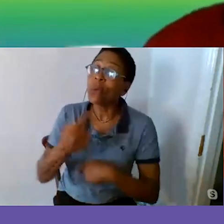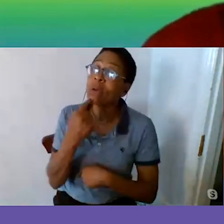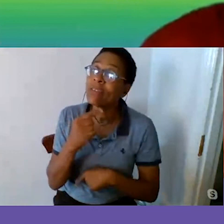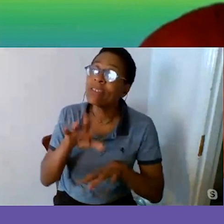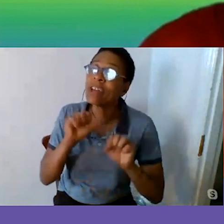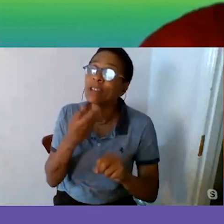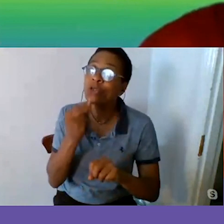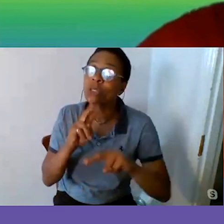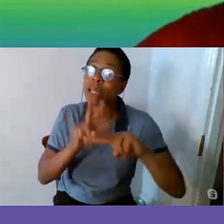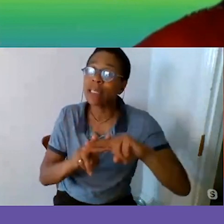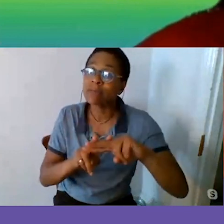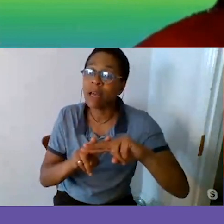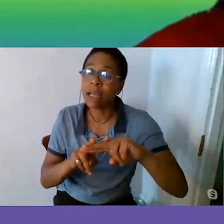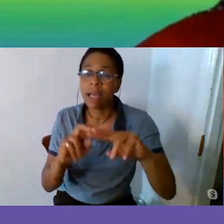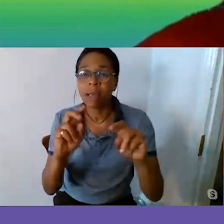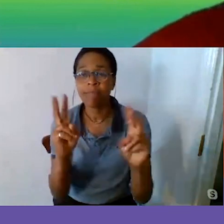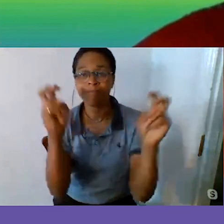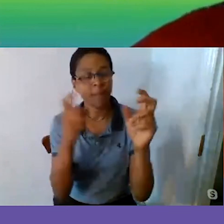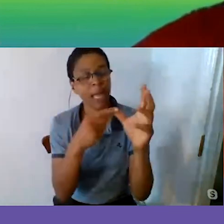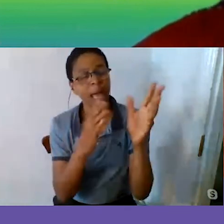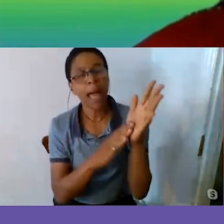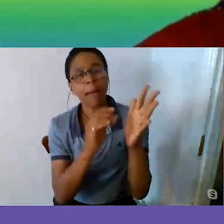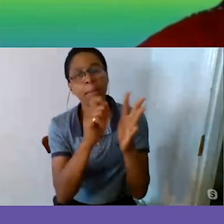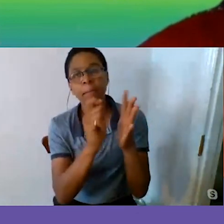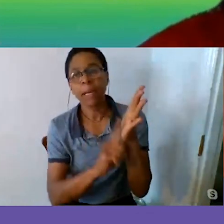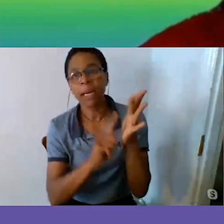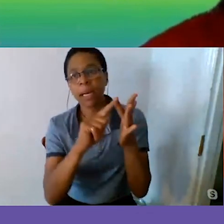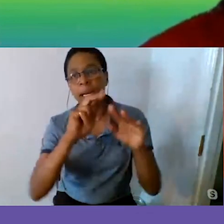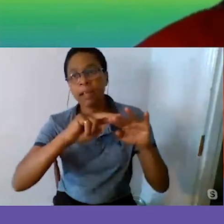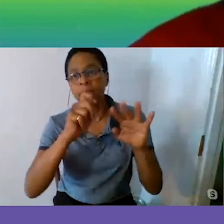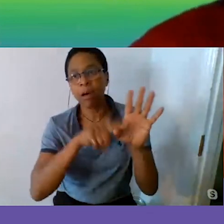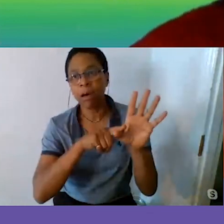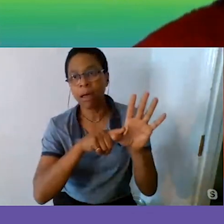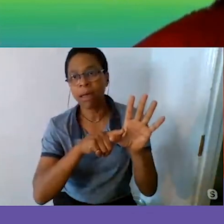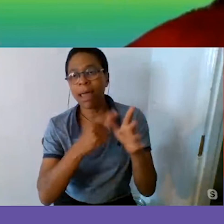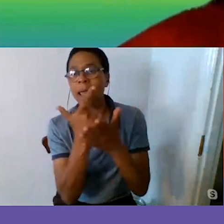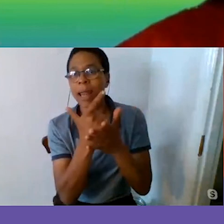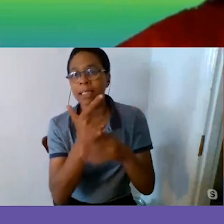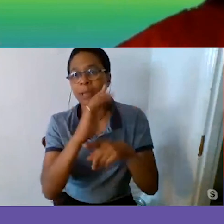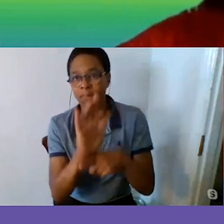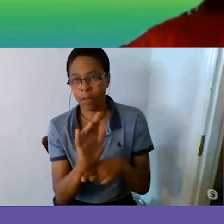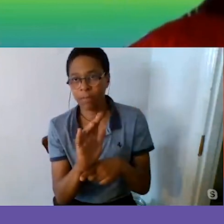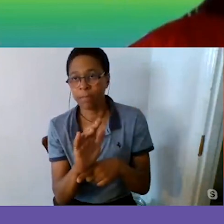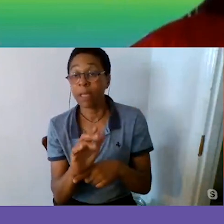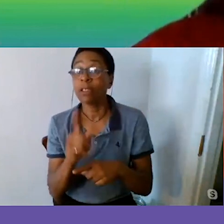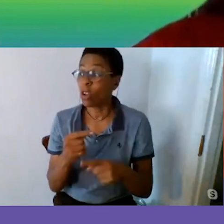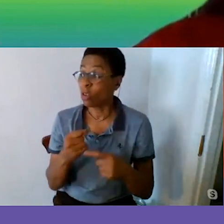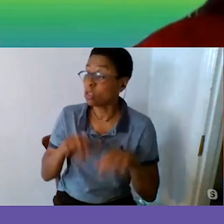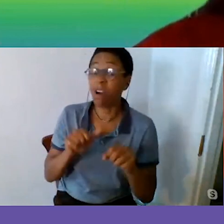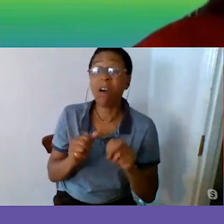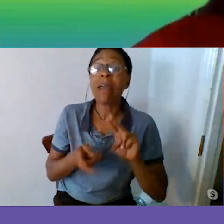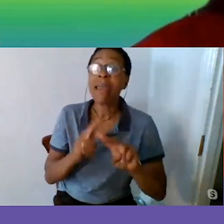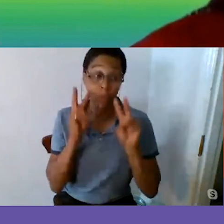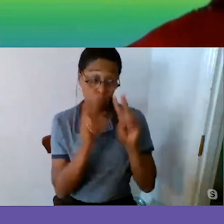because that's what we need to start doing, is actually, as a community, if you find a film, tell people about it. Get on your social channels and share